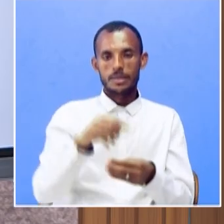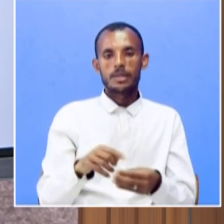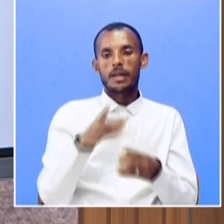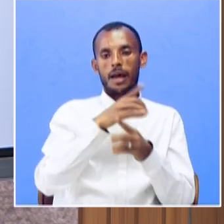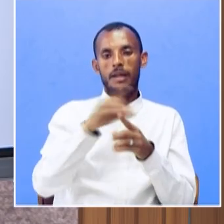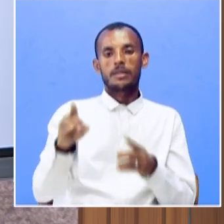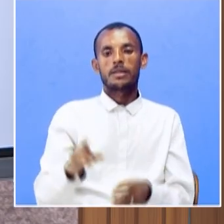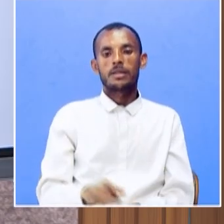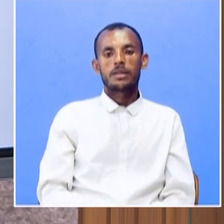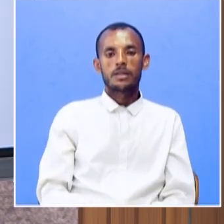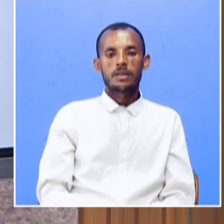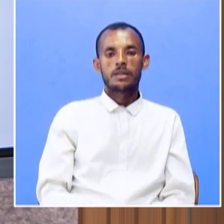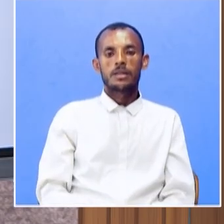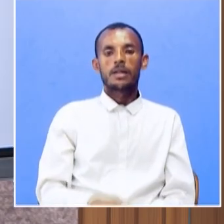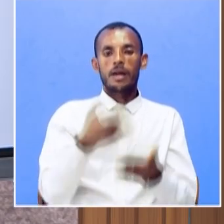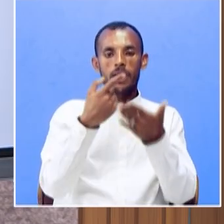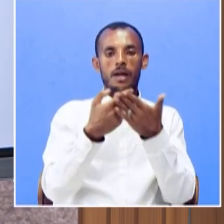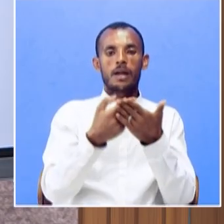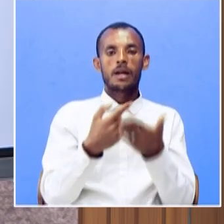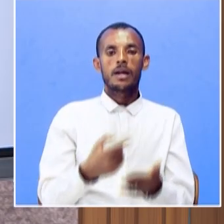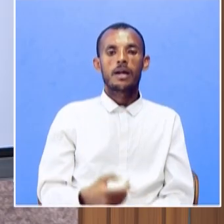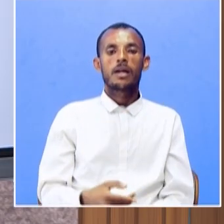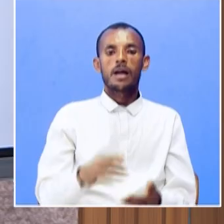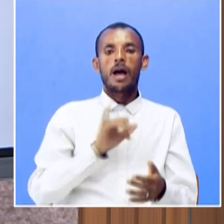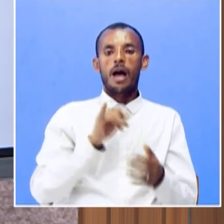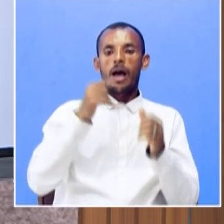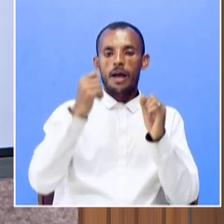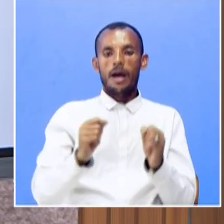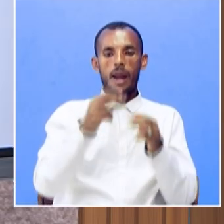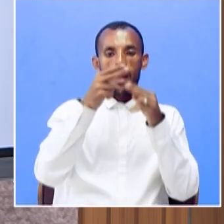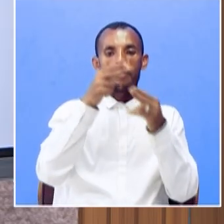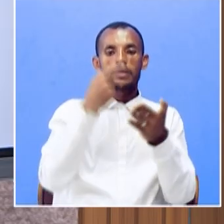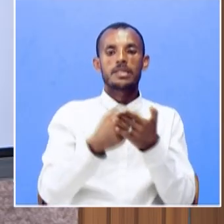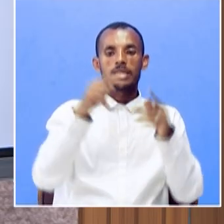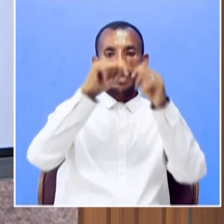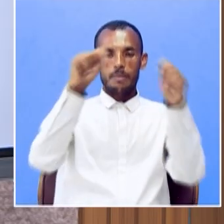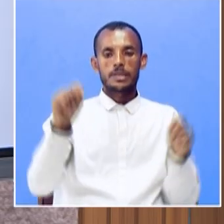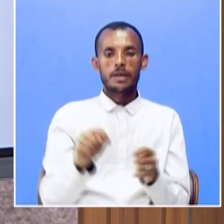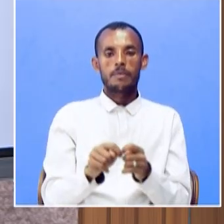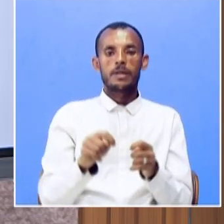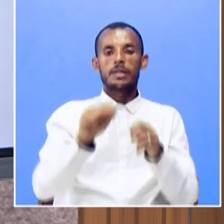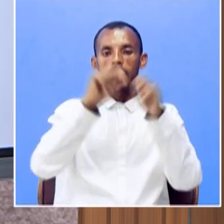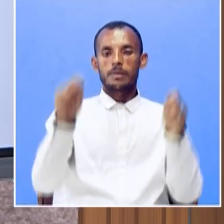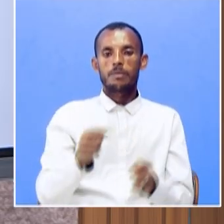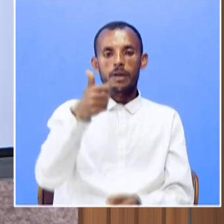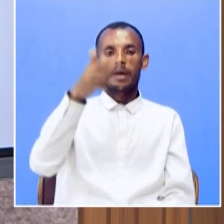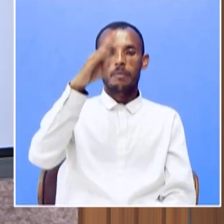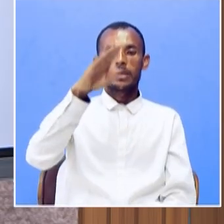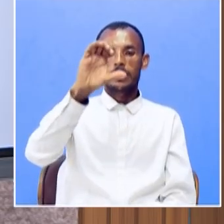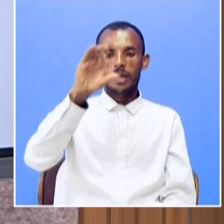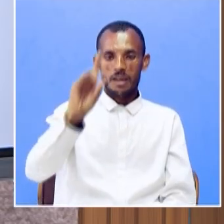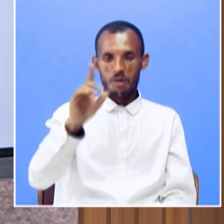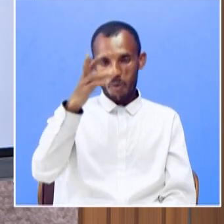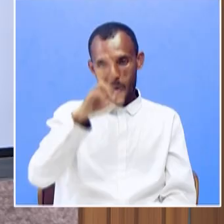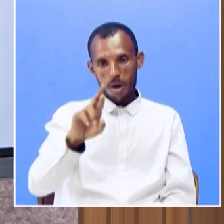direction. So here I can name this trapezium A, B, C, D,